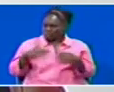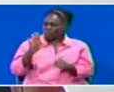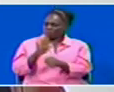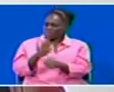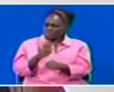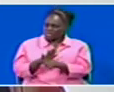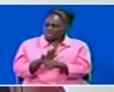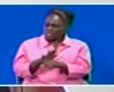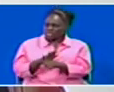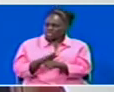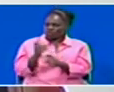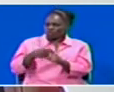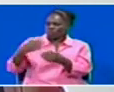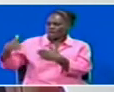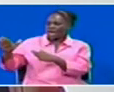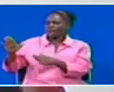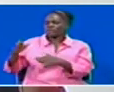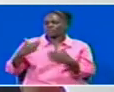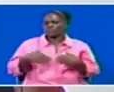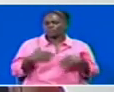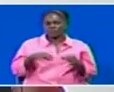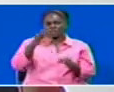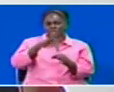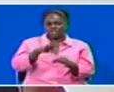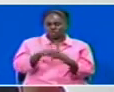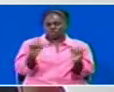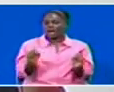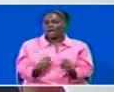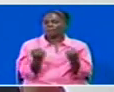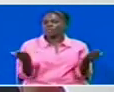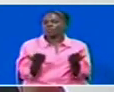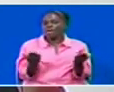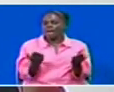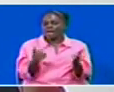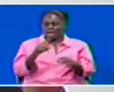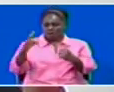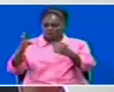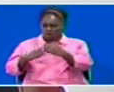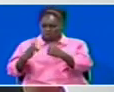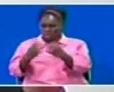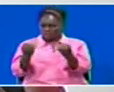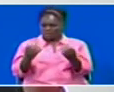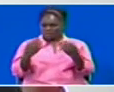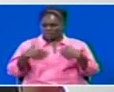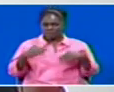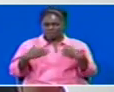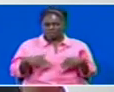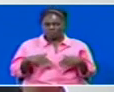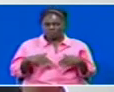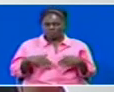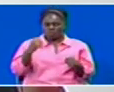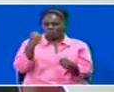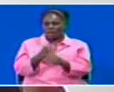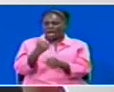from outside areas. Because remember that the elections are going to be taking place during August, so a lot of people are going to be in their workstation. Right.